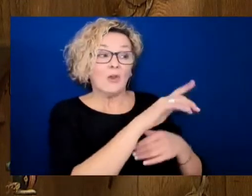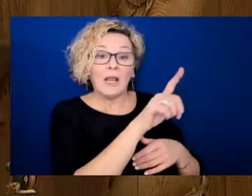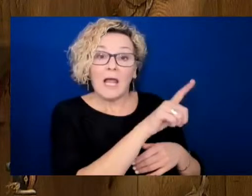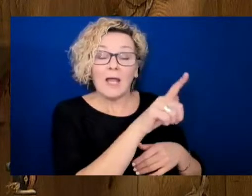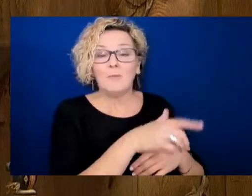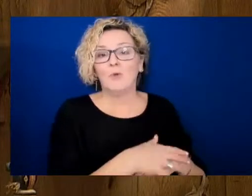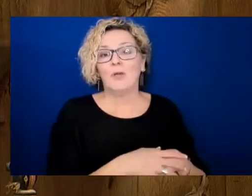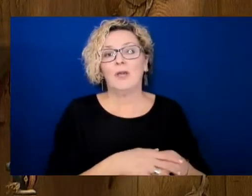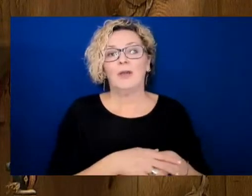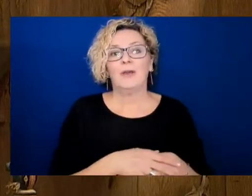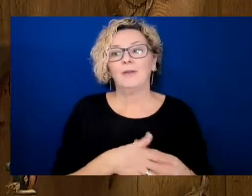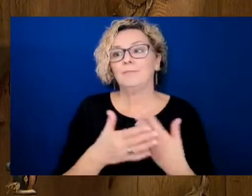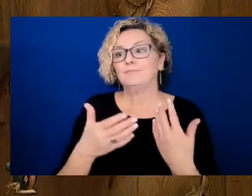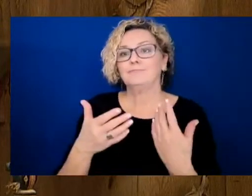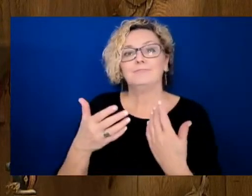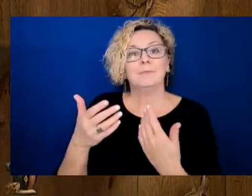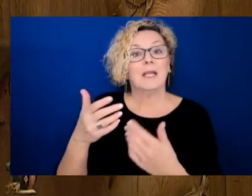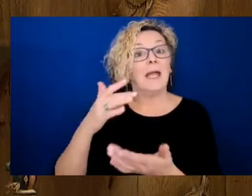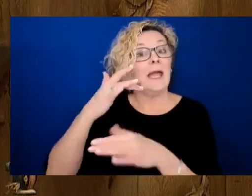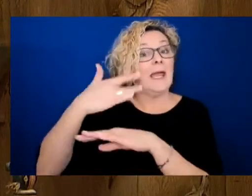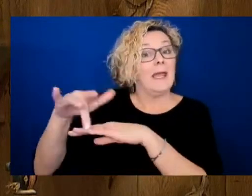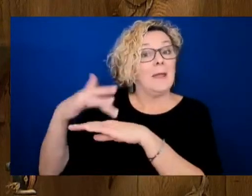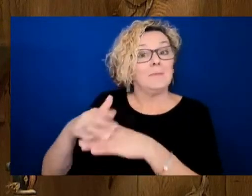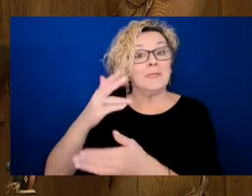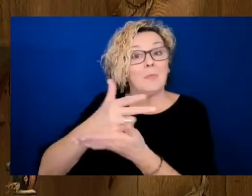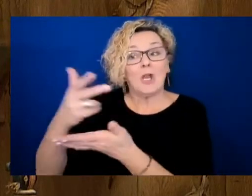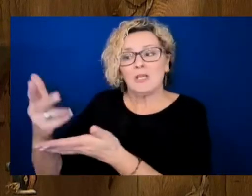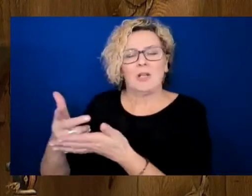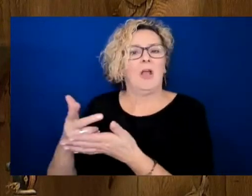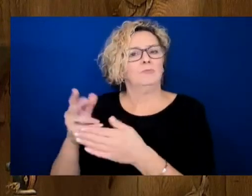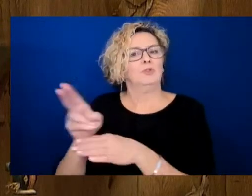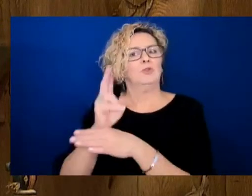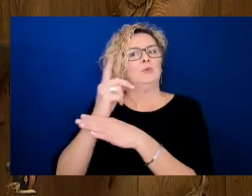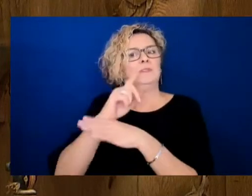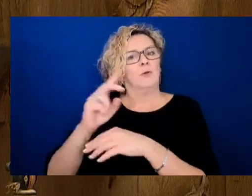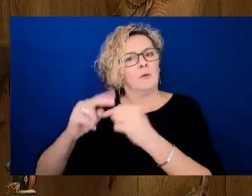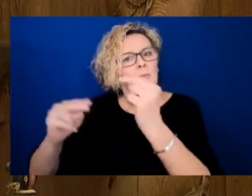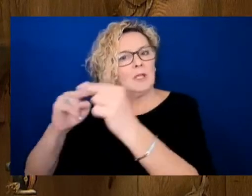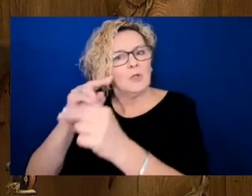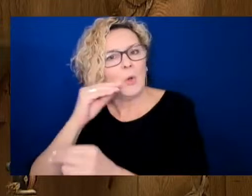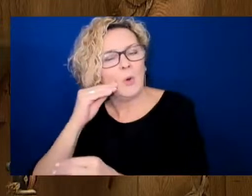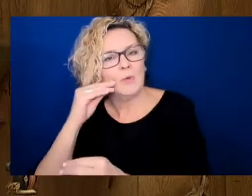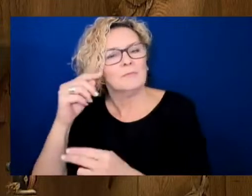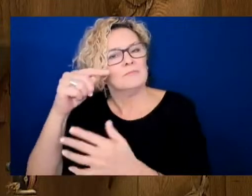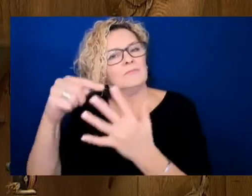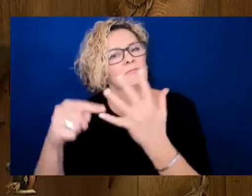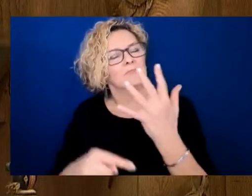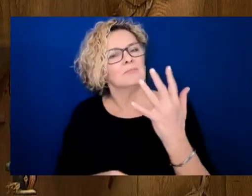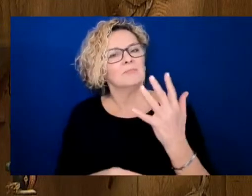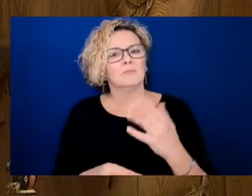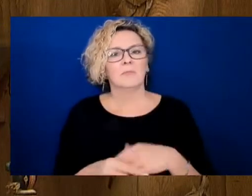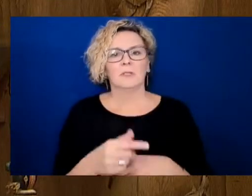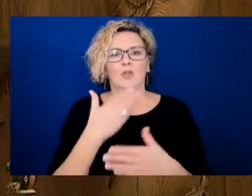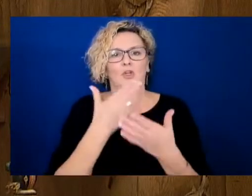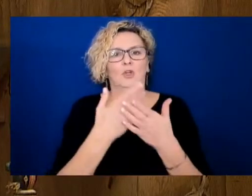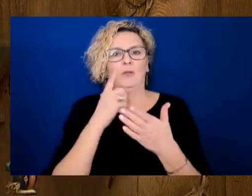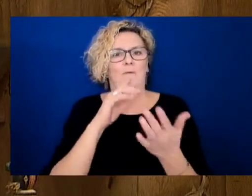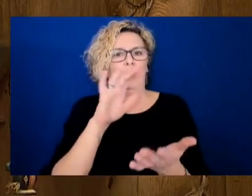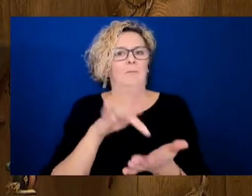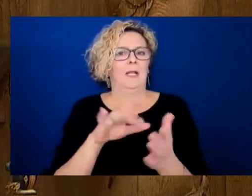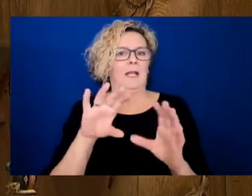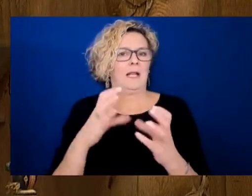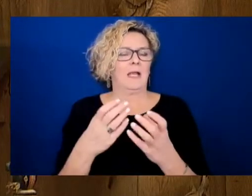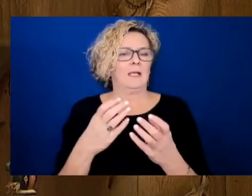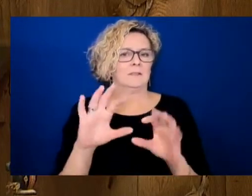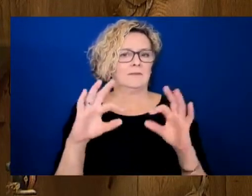empty parking lots, transformed into homes for working and middle-class families. And your government will not